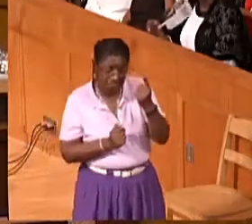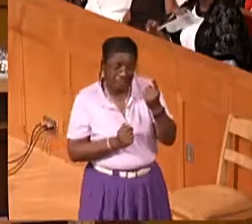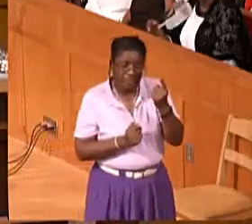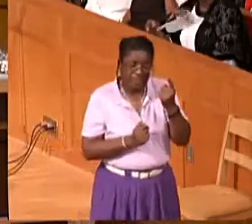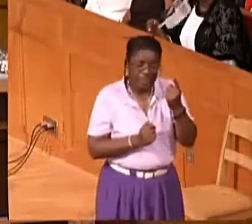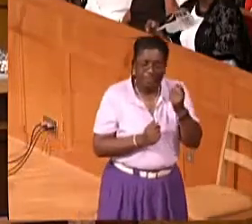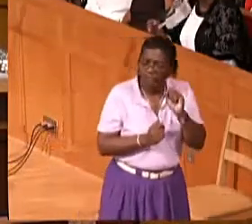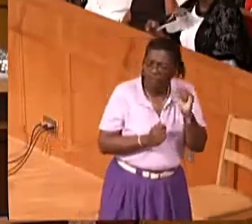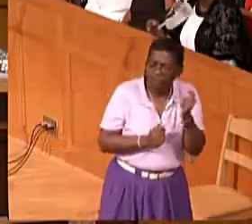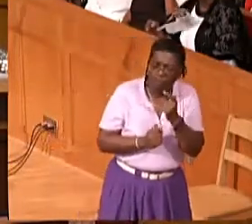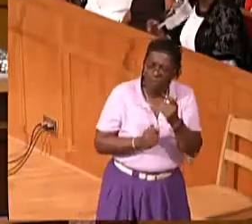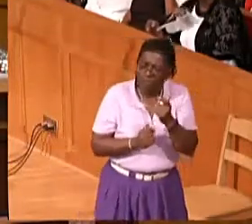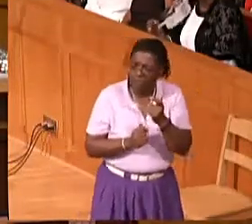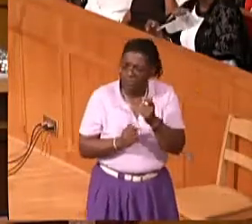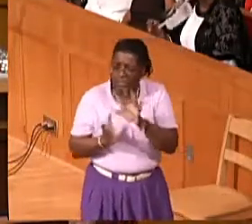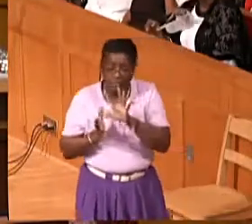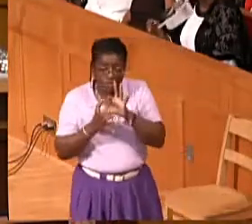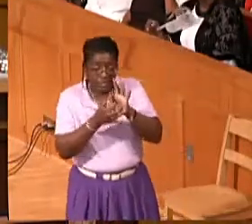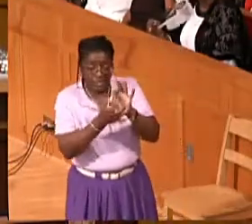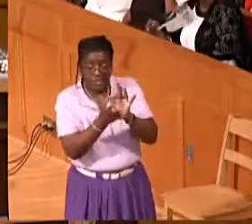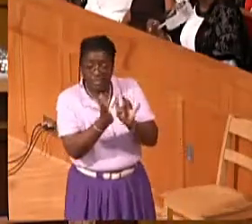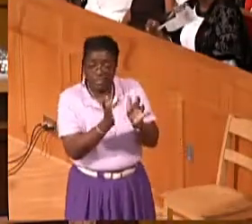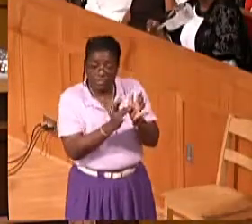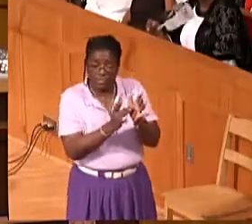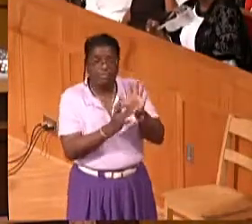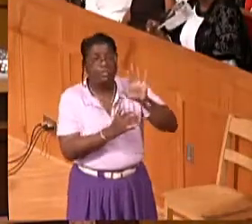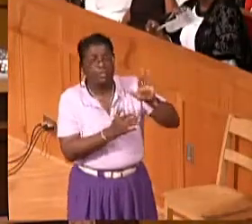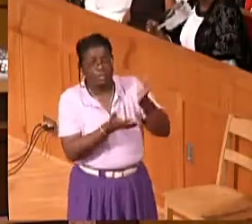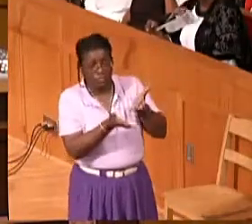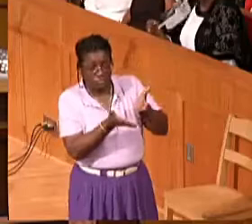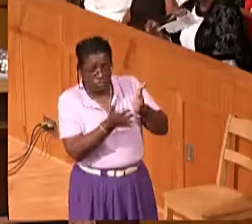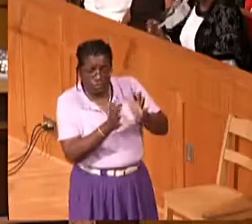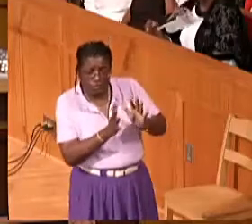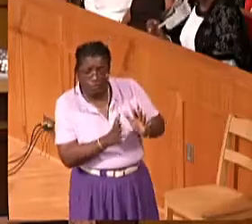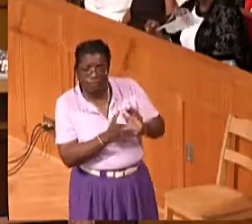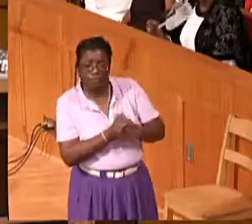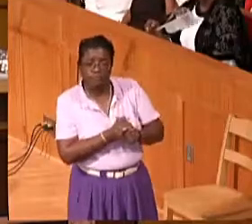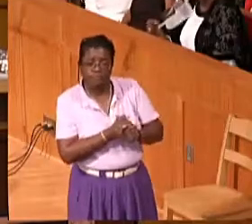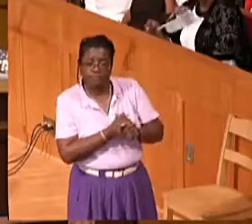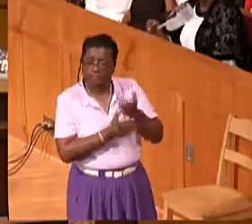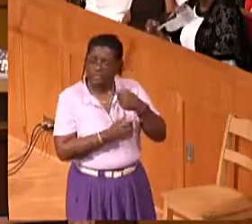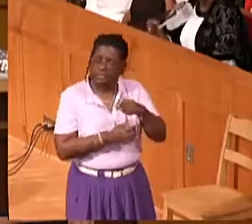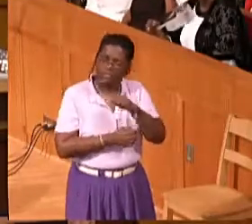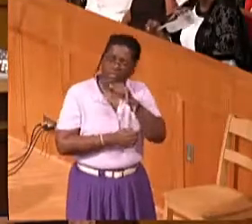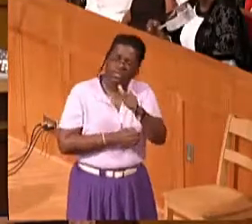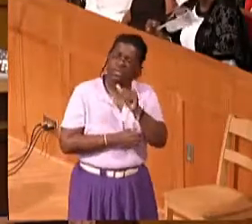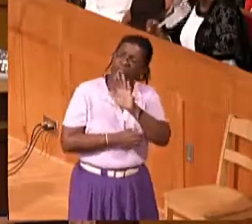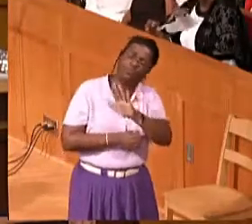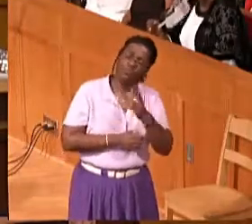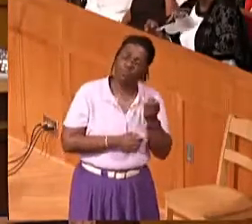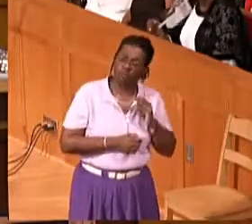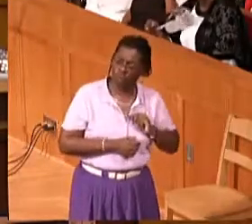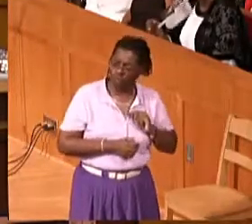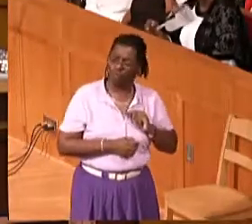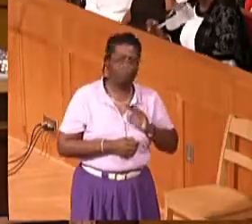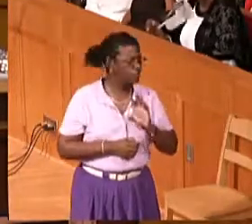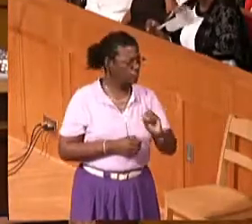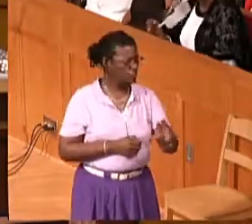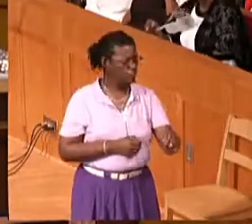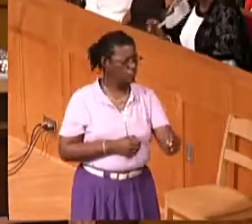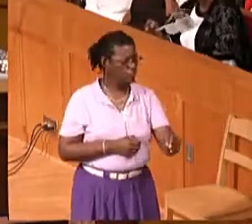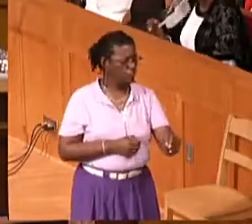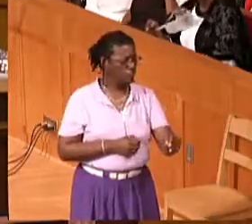him. And so the first thing, this text is tailored to teach us, you are not your own. Amen.